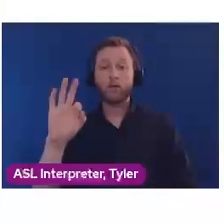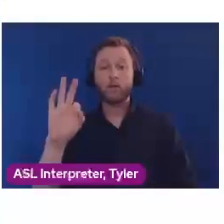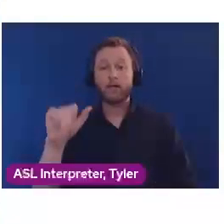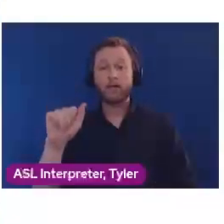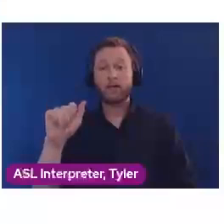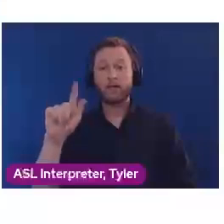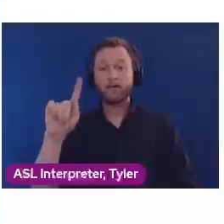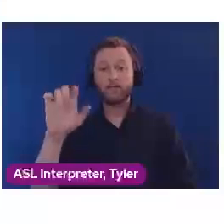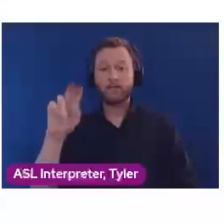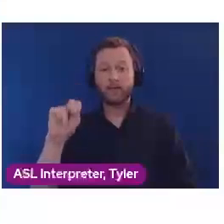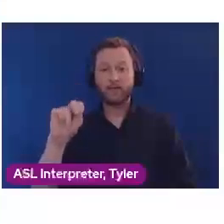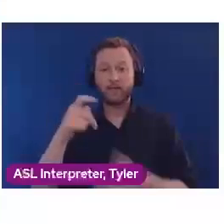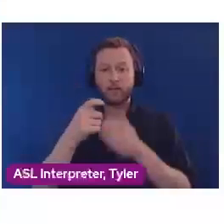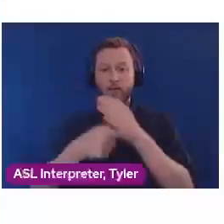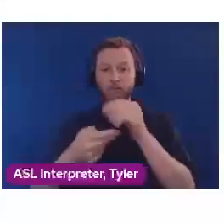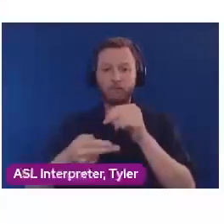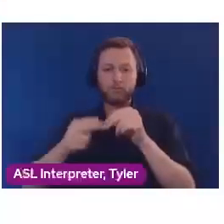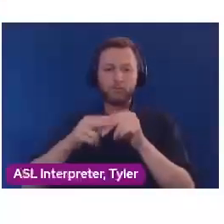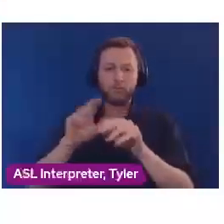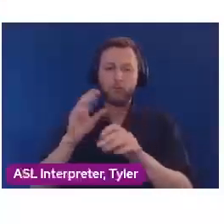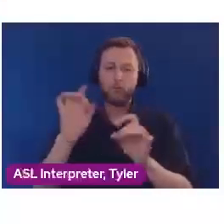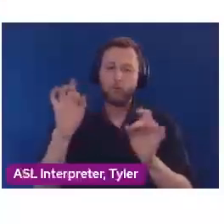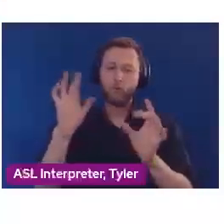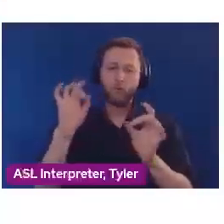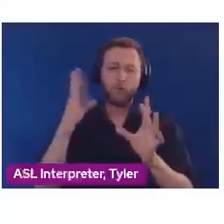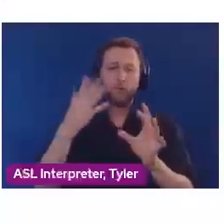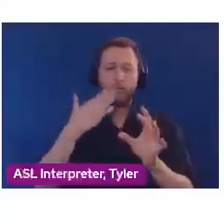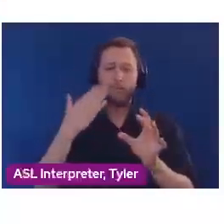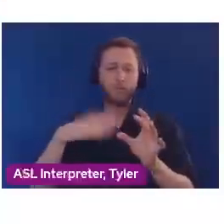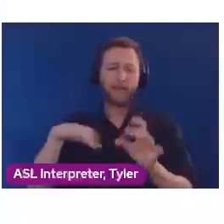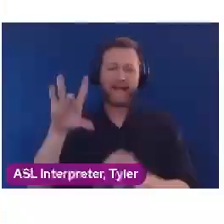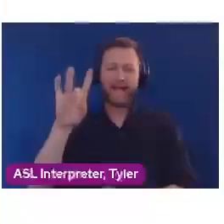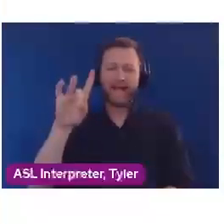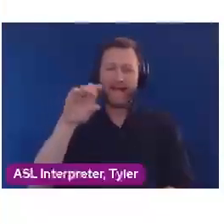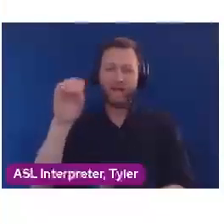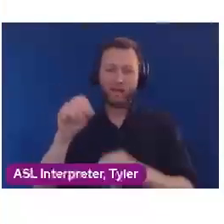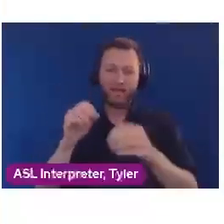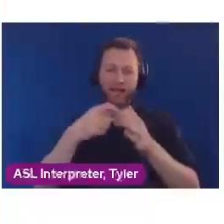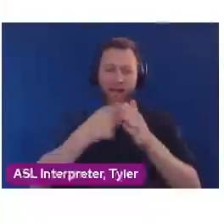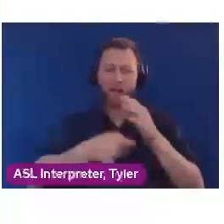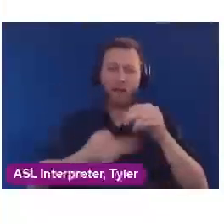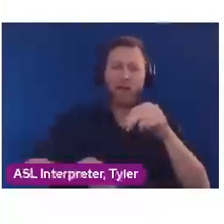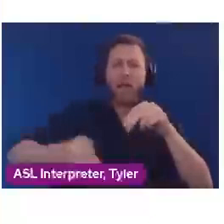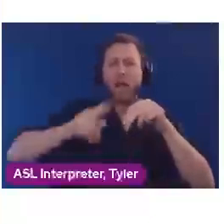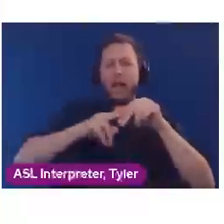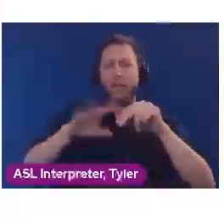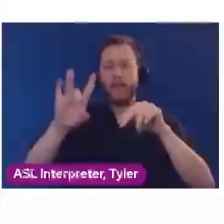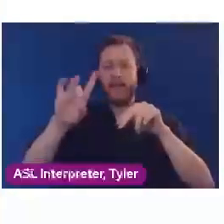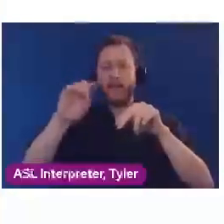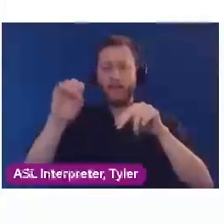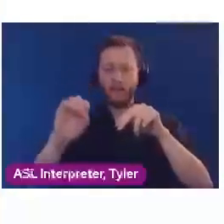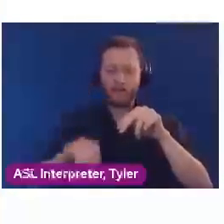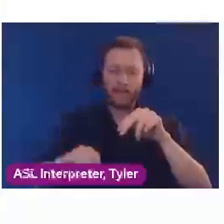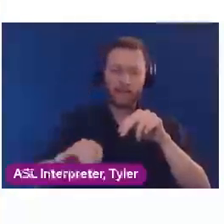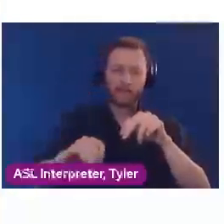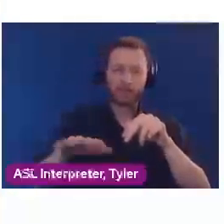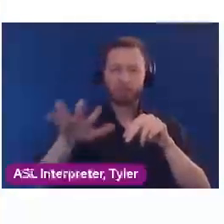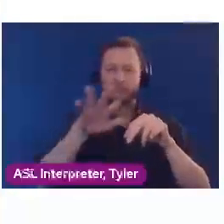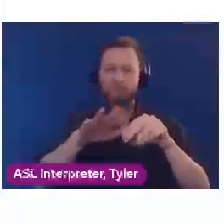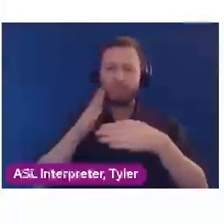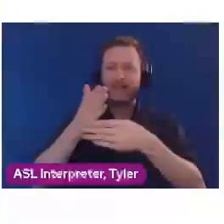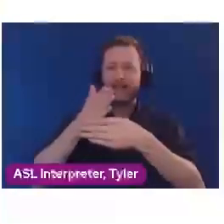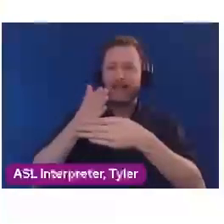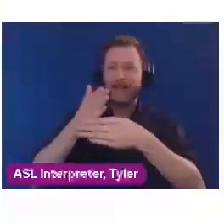far this year has been out of control. It's around 8 point something percent, depending on the quarter and the month, but it floats around